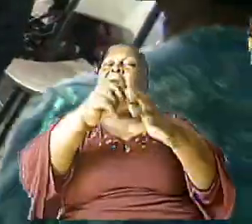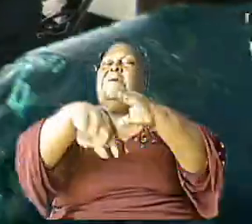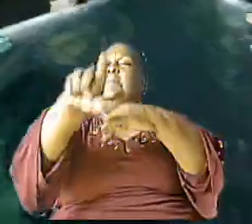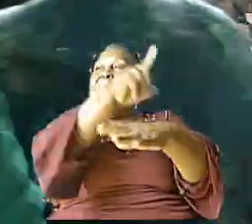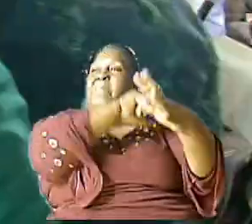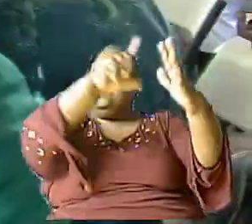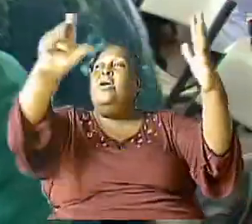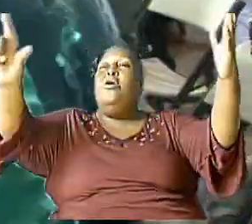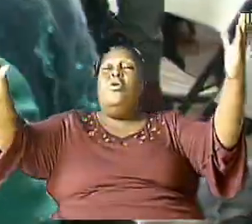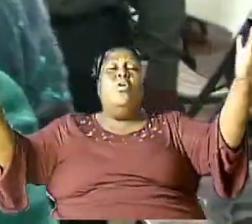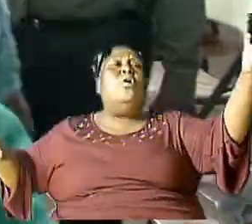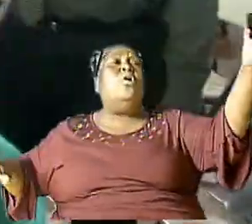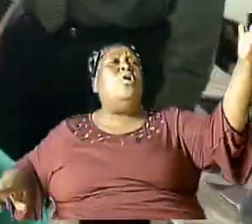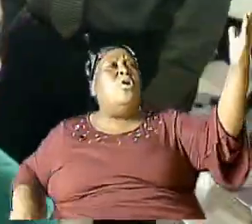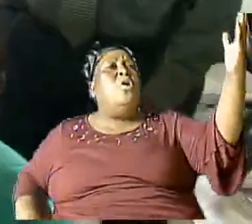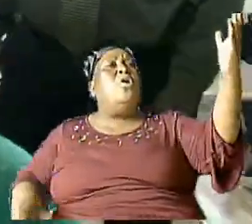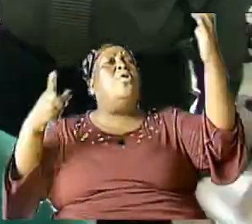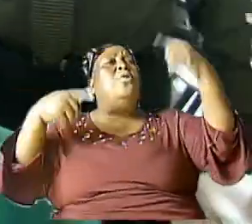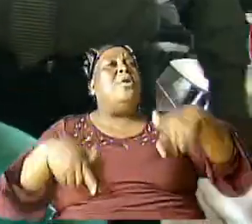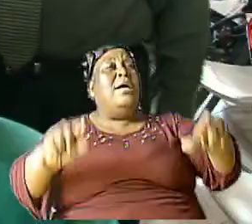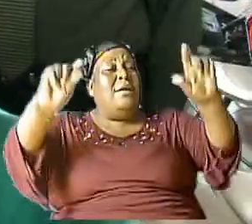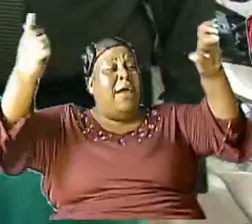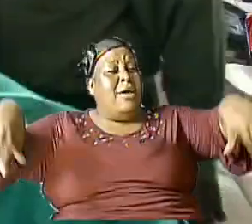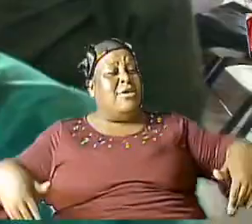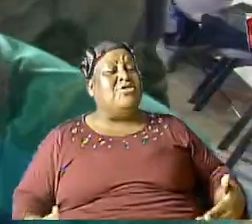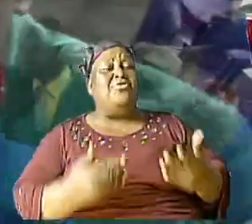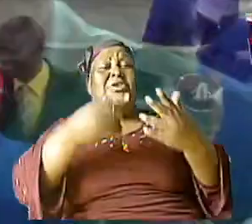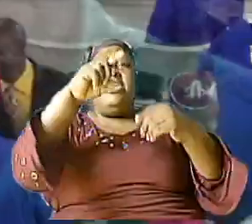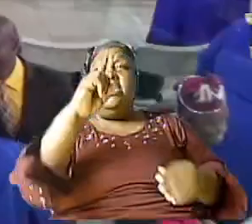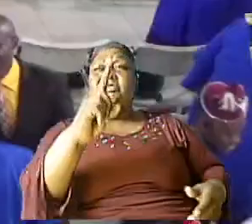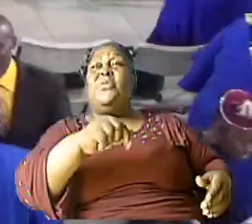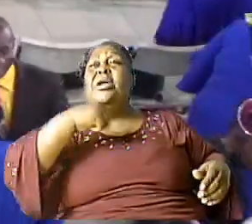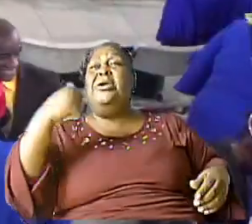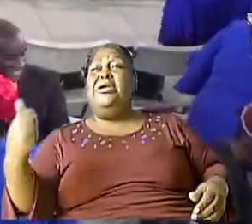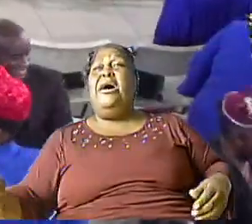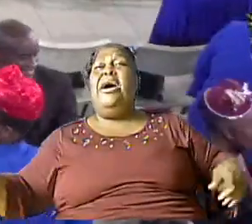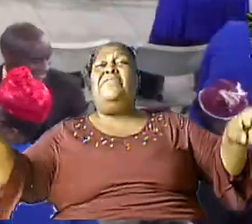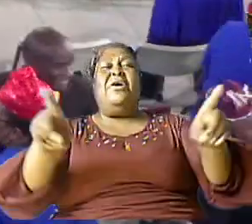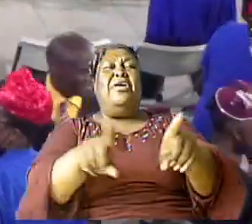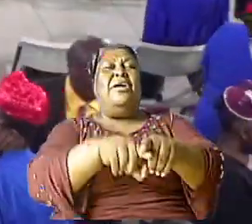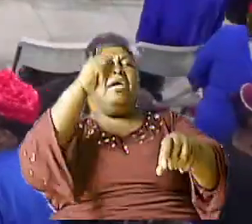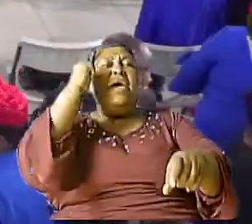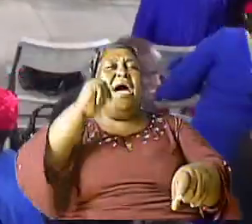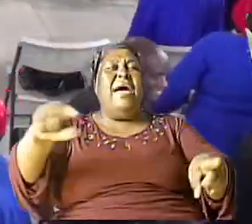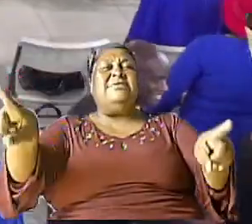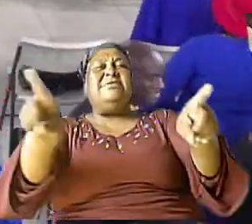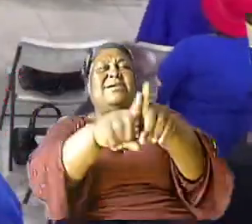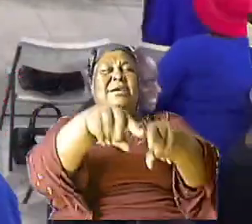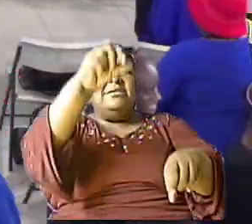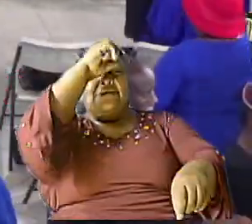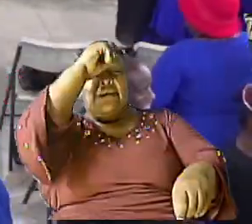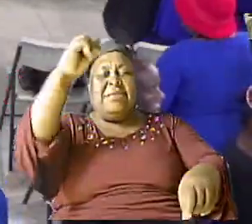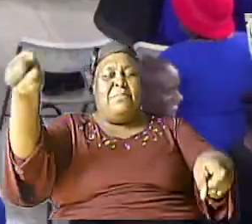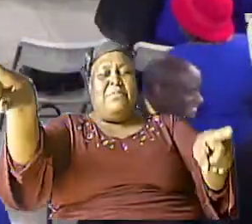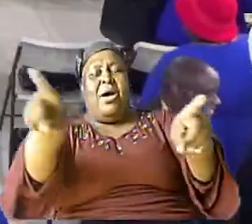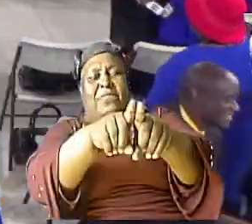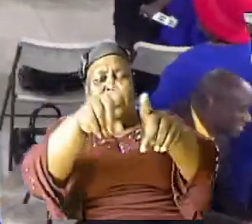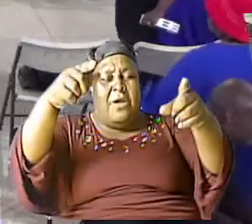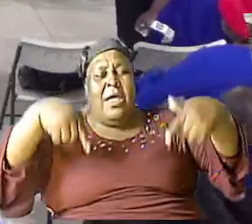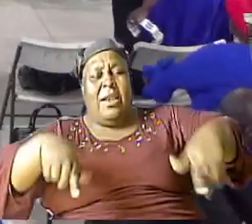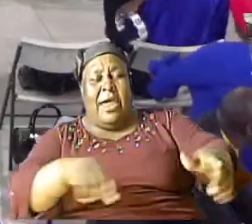Let us greet one another. life but like sisters